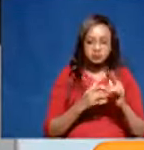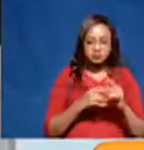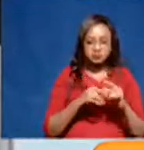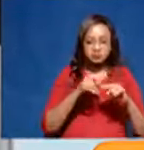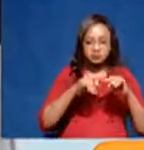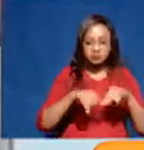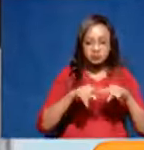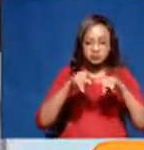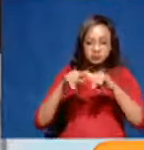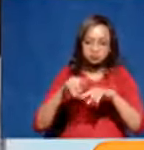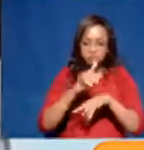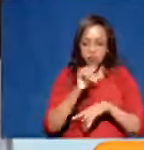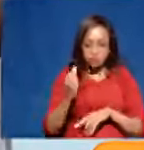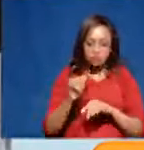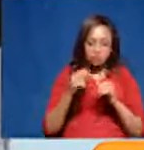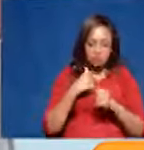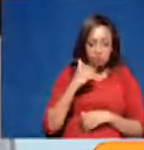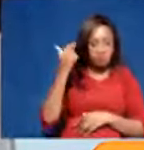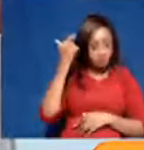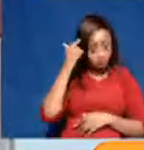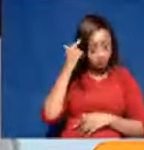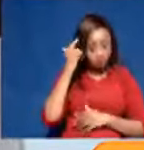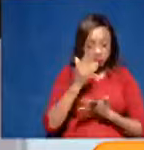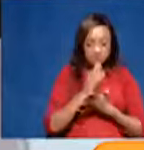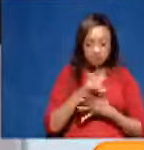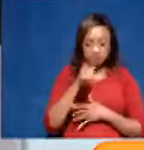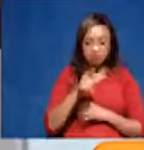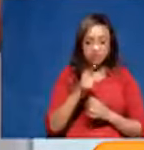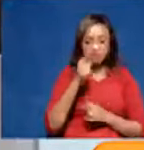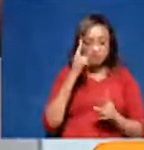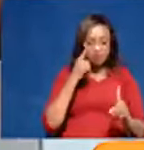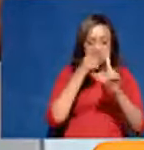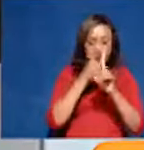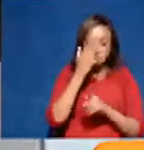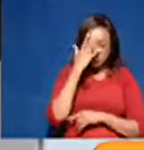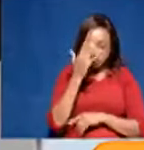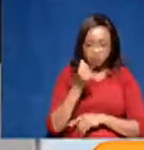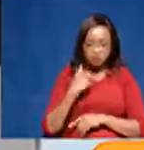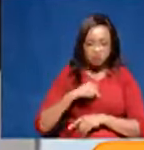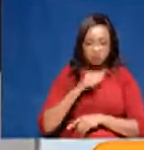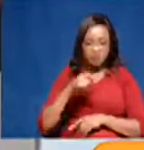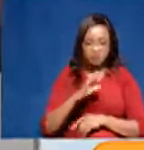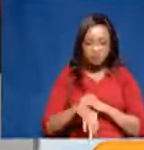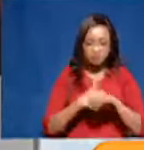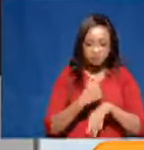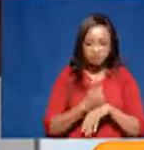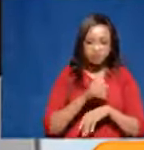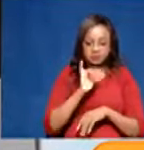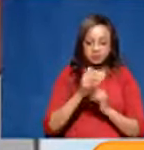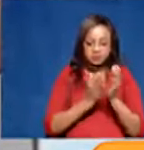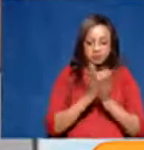And I think that's the foundation for this exercise of establishing the Huduma